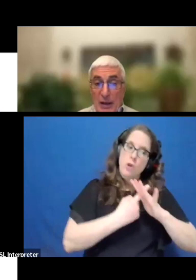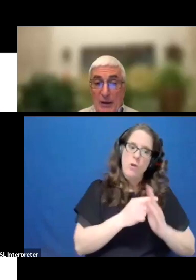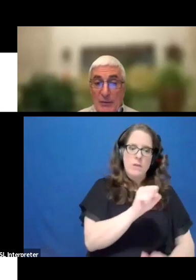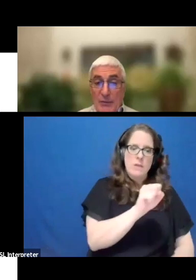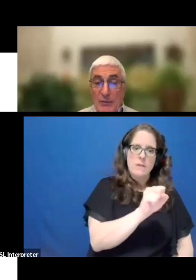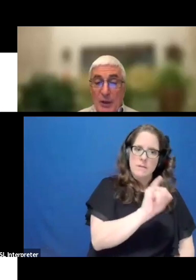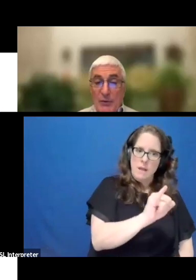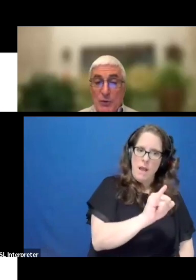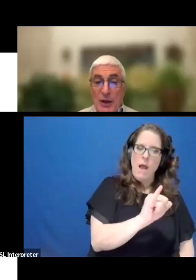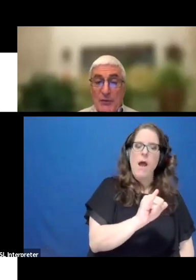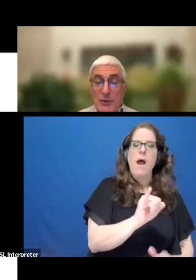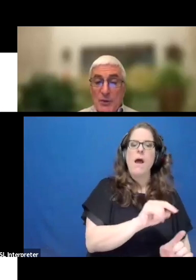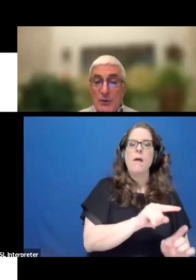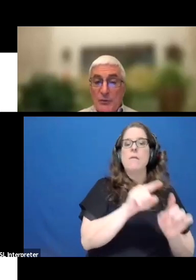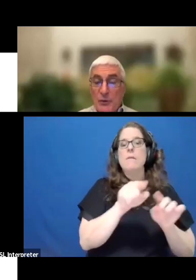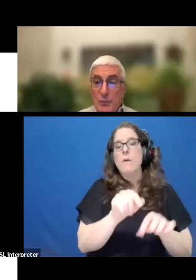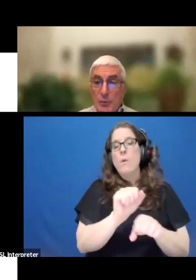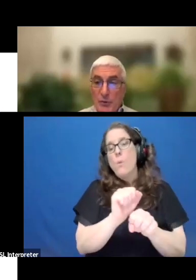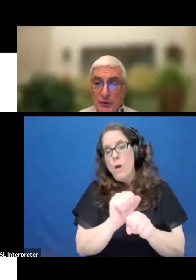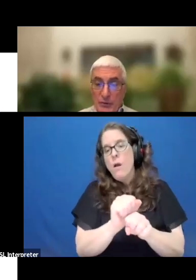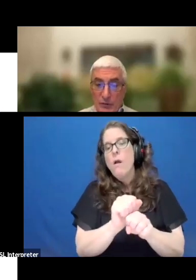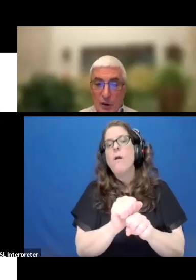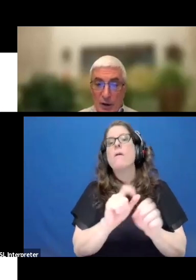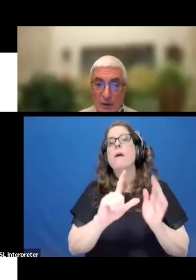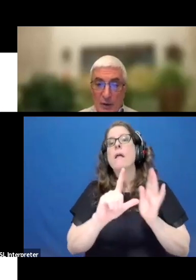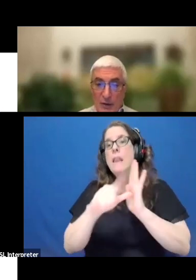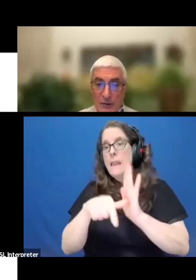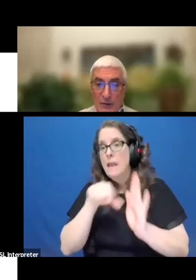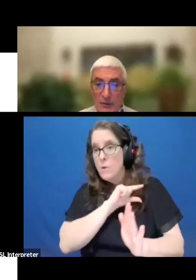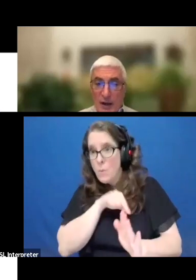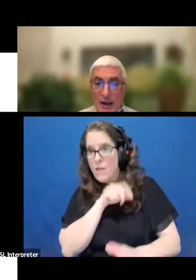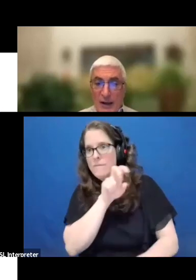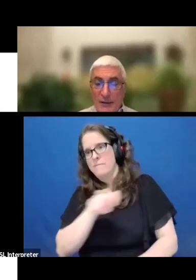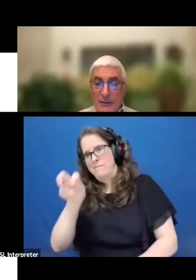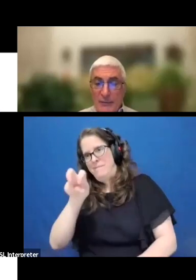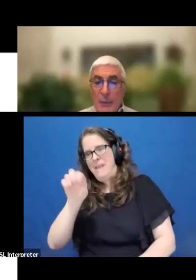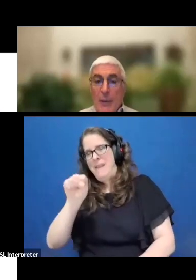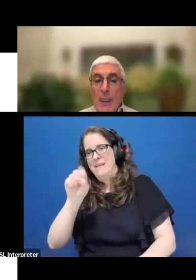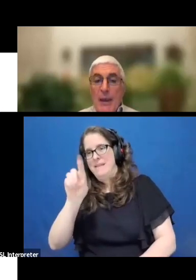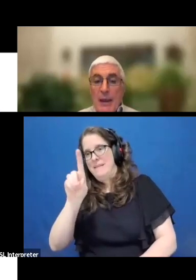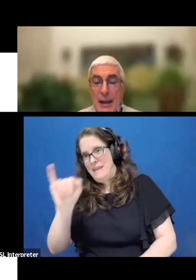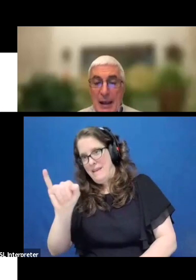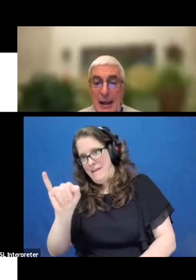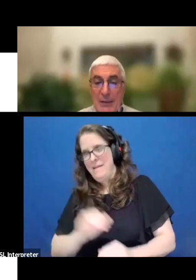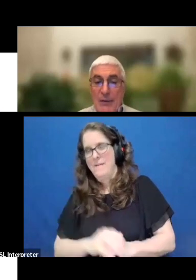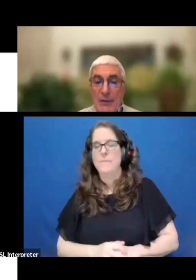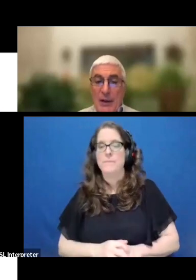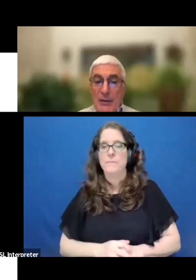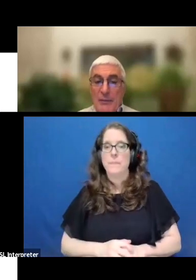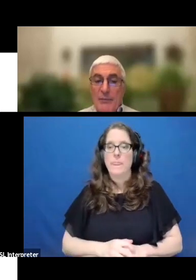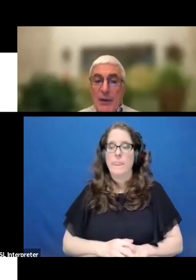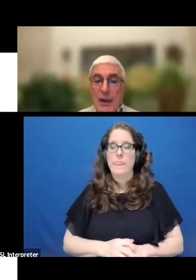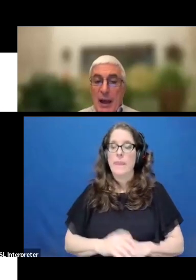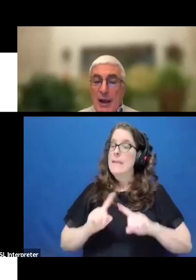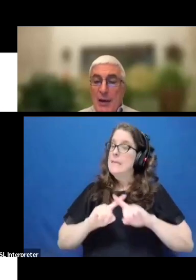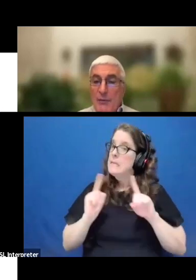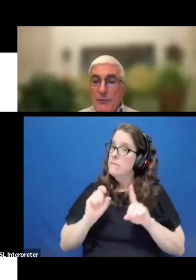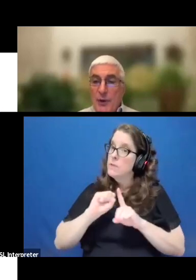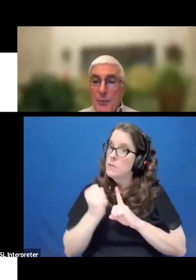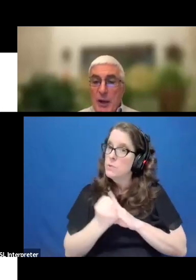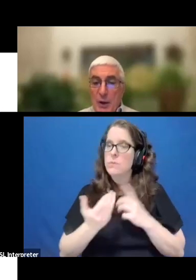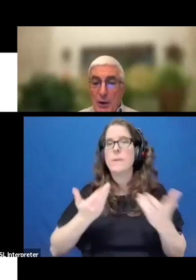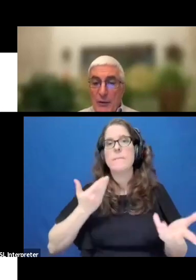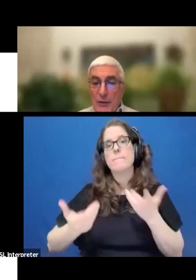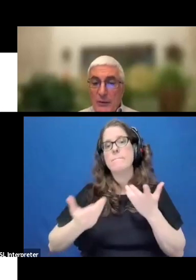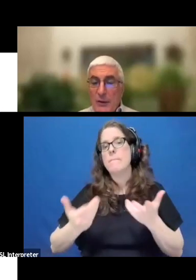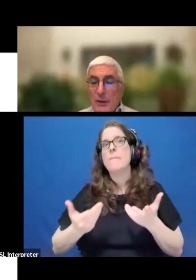Another way to make the transition is for the person to start out on SSI and then have